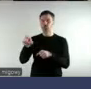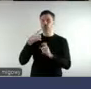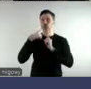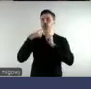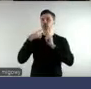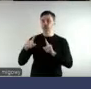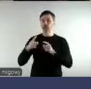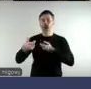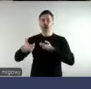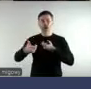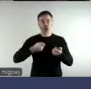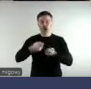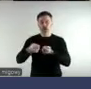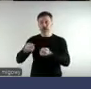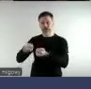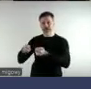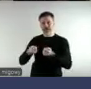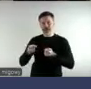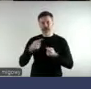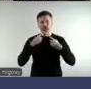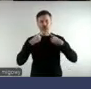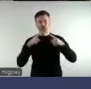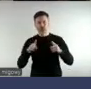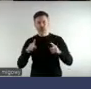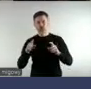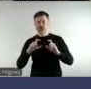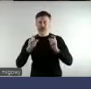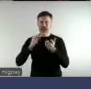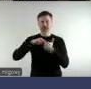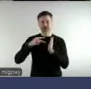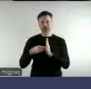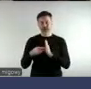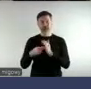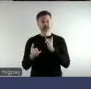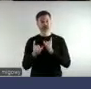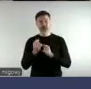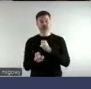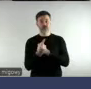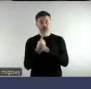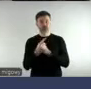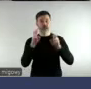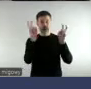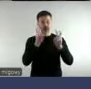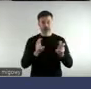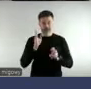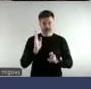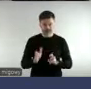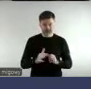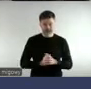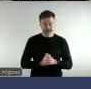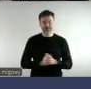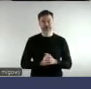strategic level within the county if a crisis occurs. So we may implement preparedness measures, such